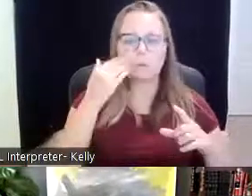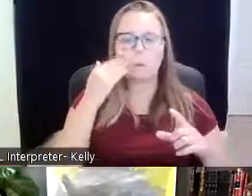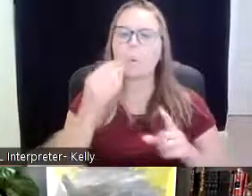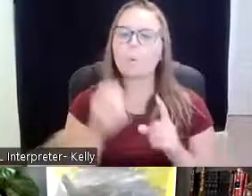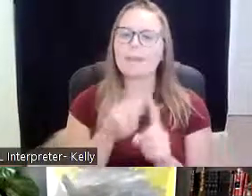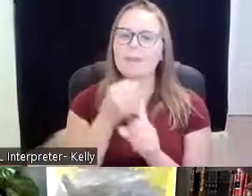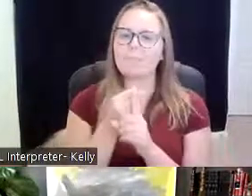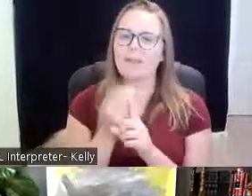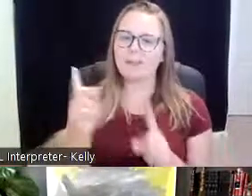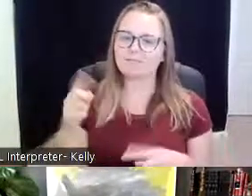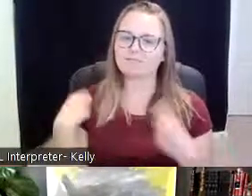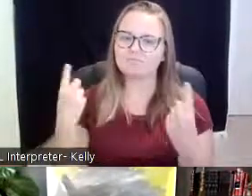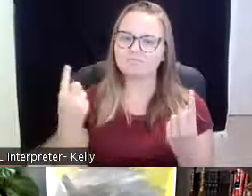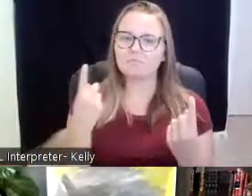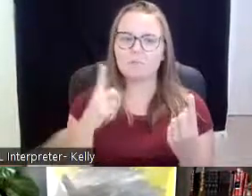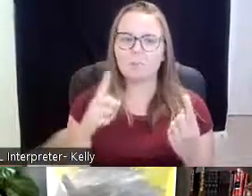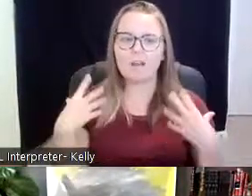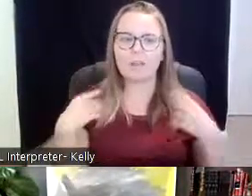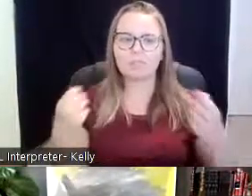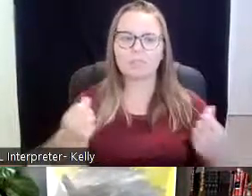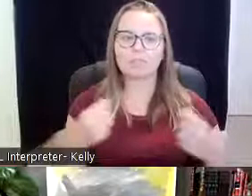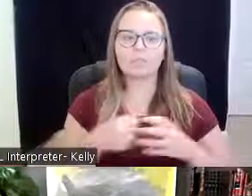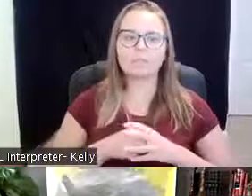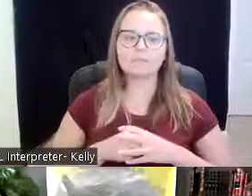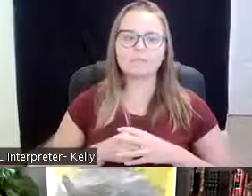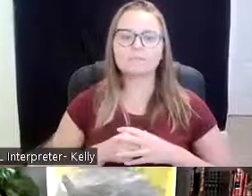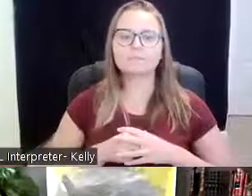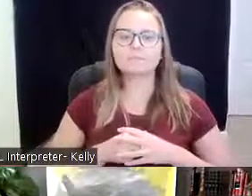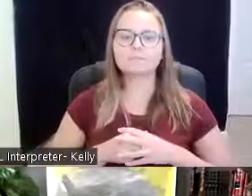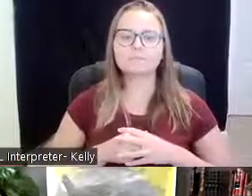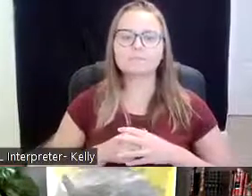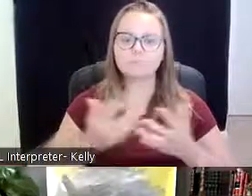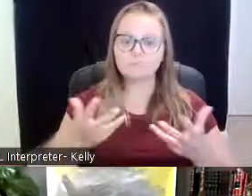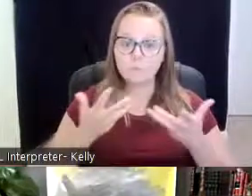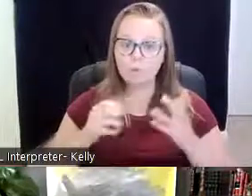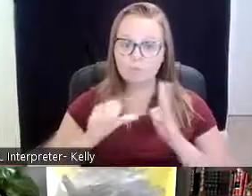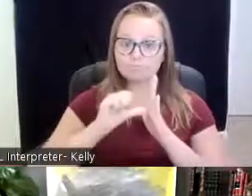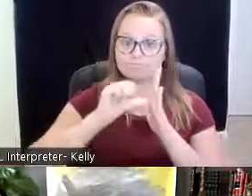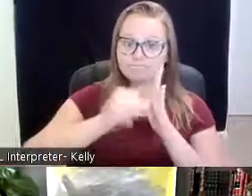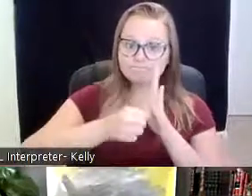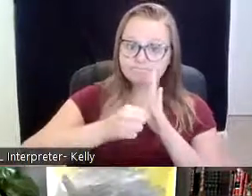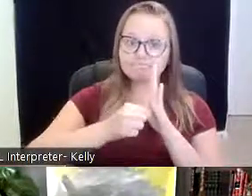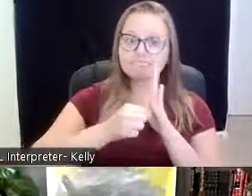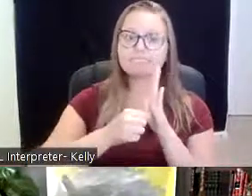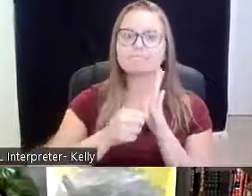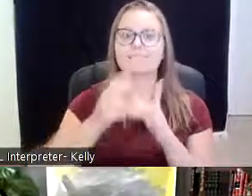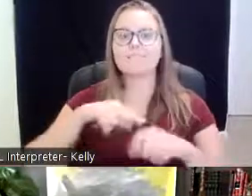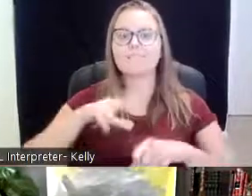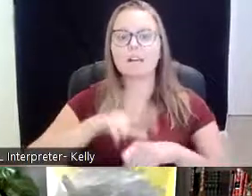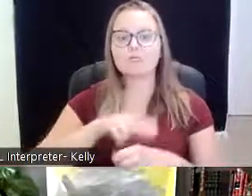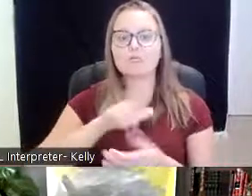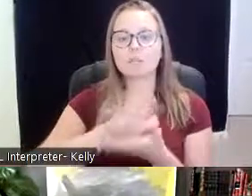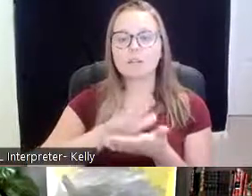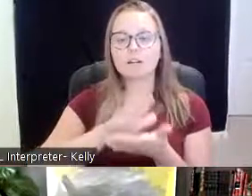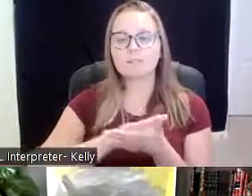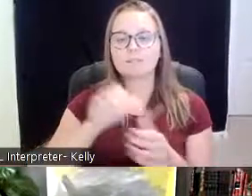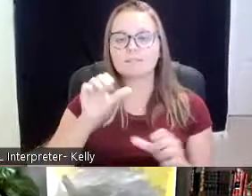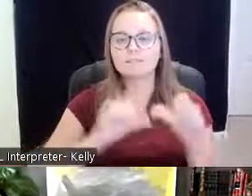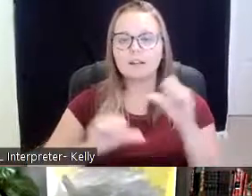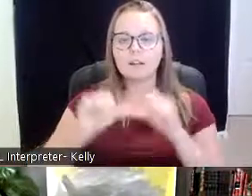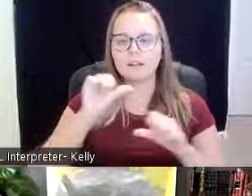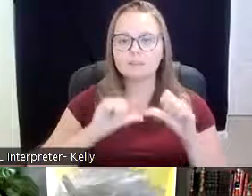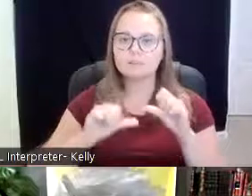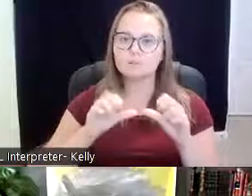isolation on health. And so I want to highlight the National Academy of Science consensus